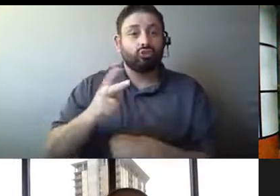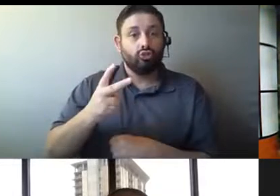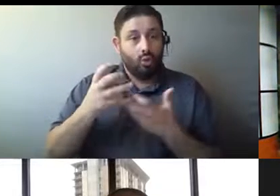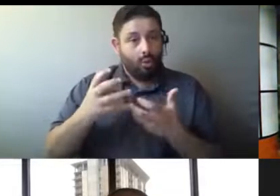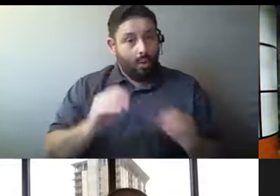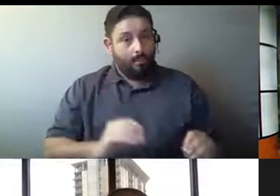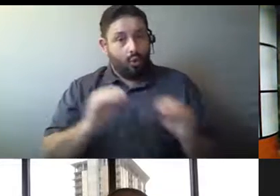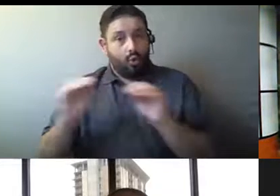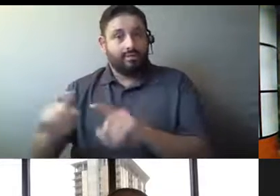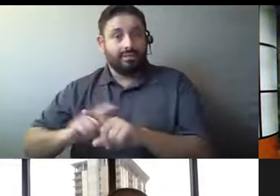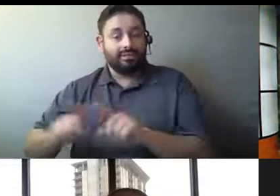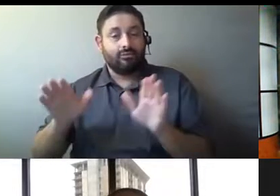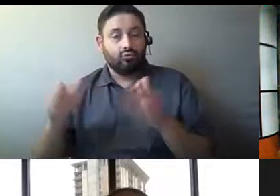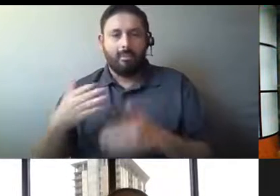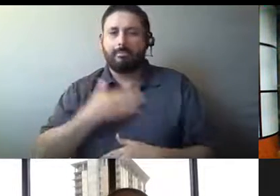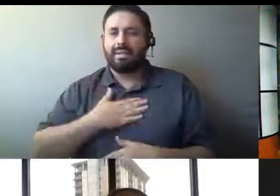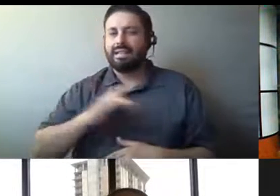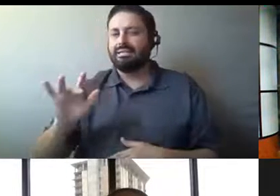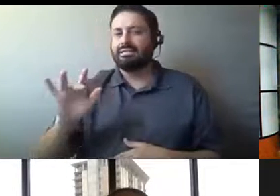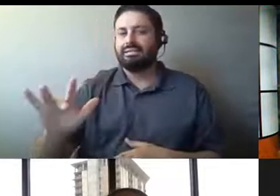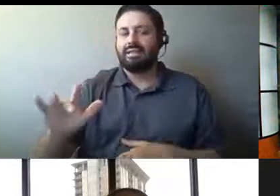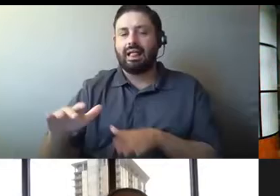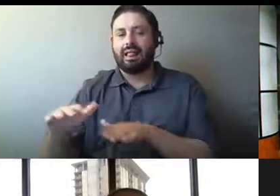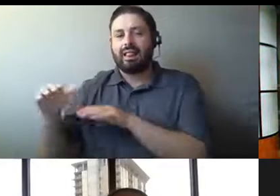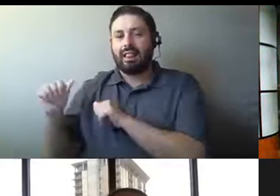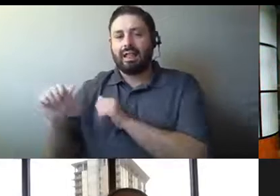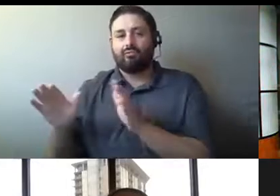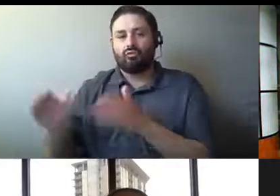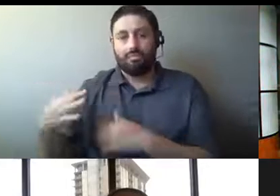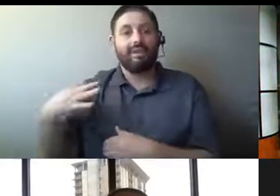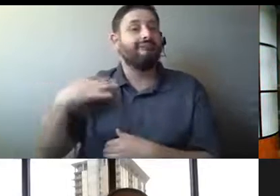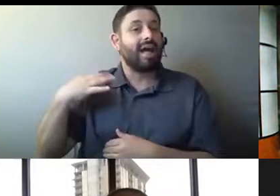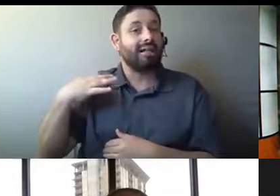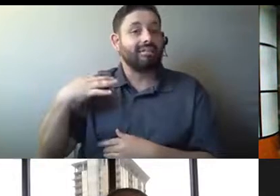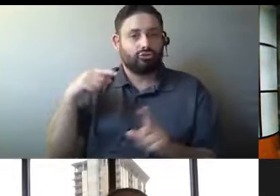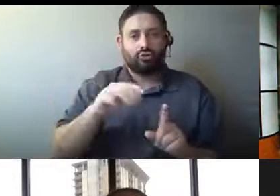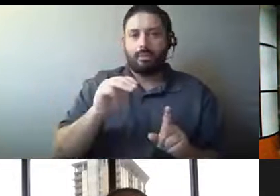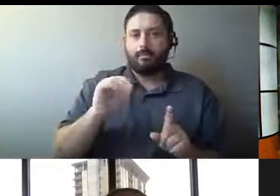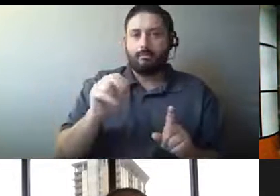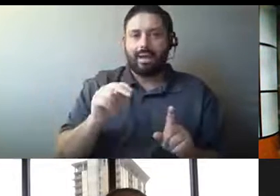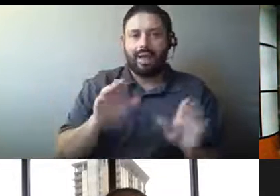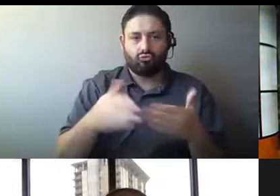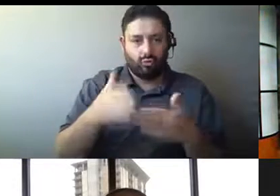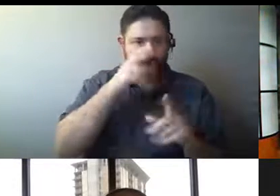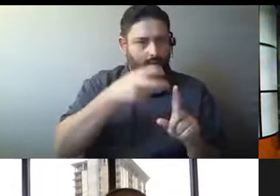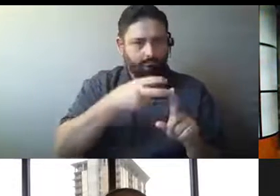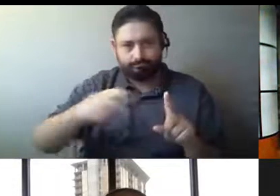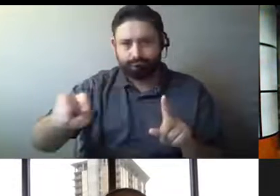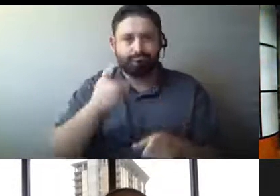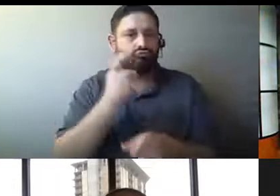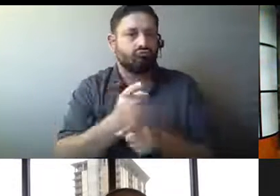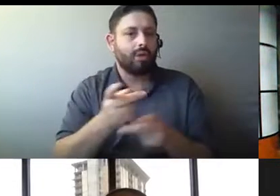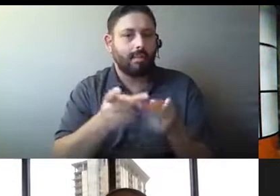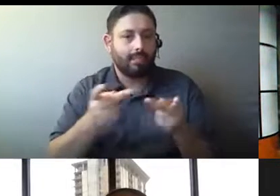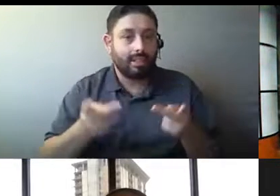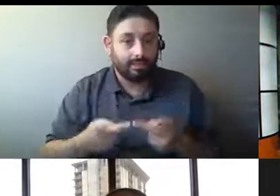different room, please select the leave room option, and a volunteer in the main room will assist you and get you to the room that you would prefer to be